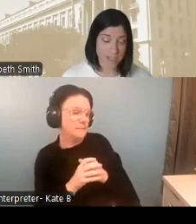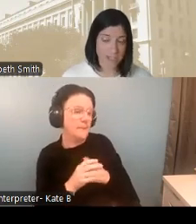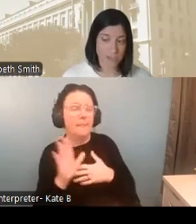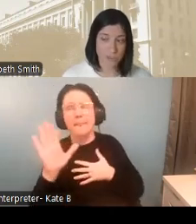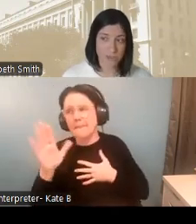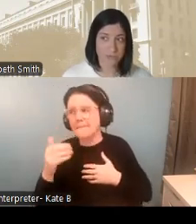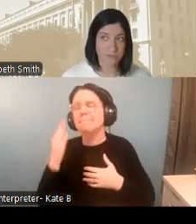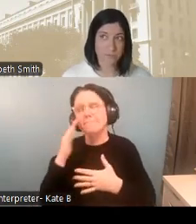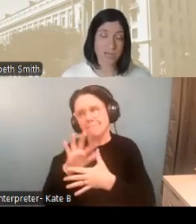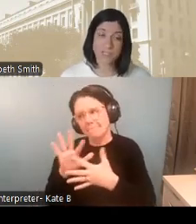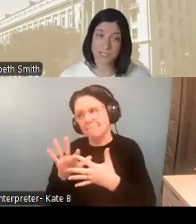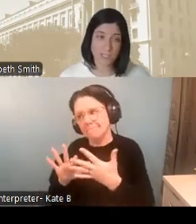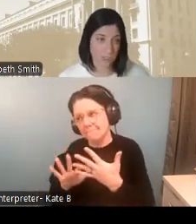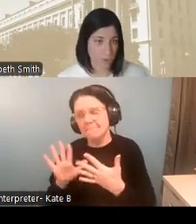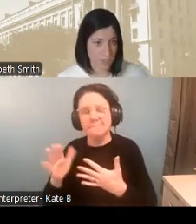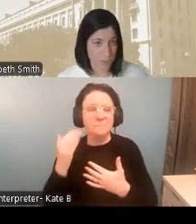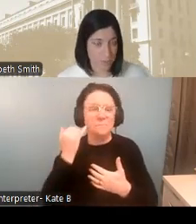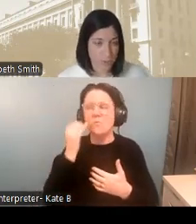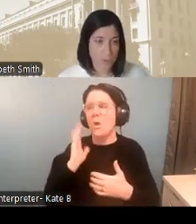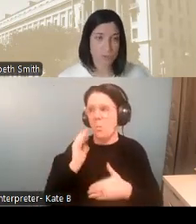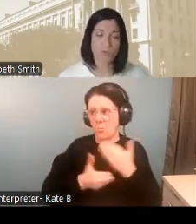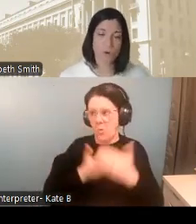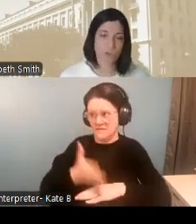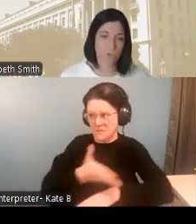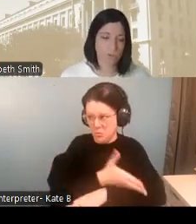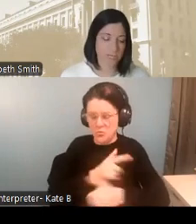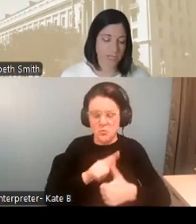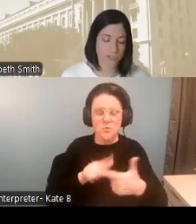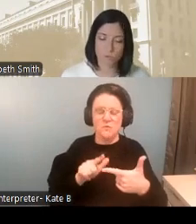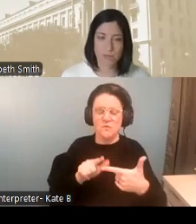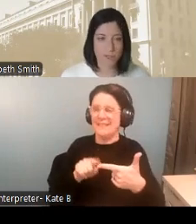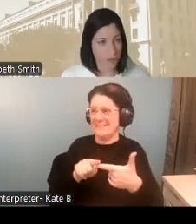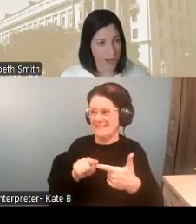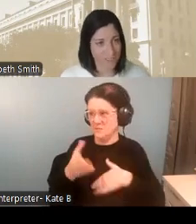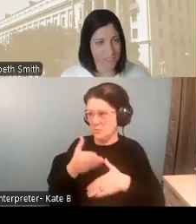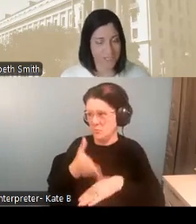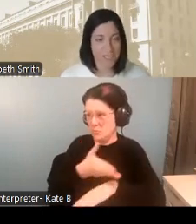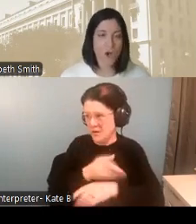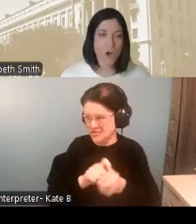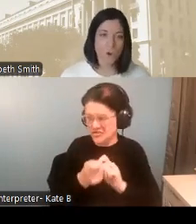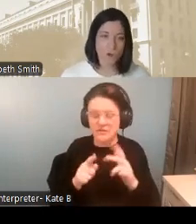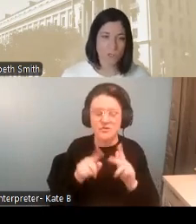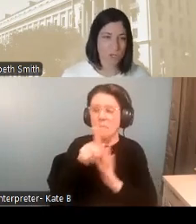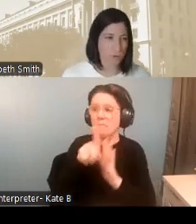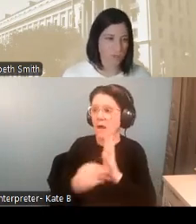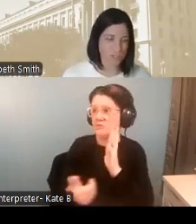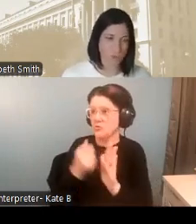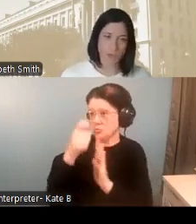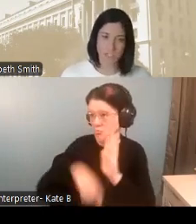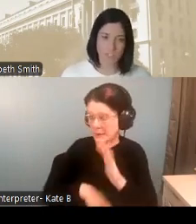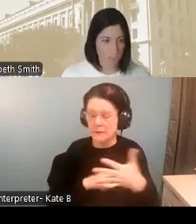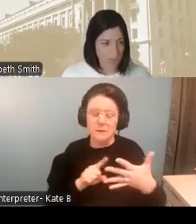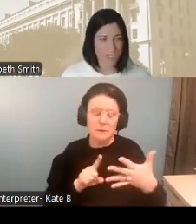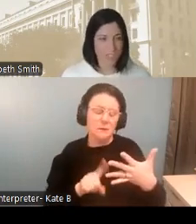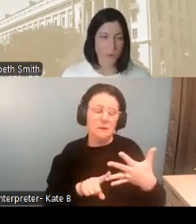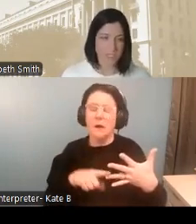have any sort of processes that you're going to improve, or you plan to write a new policy, or you are going to look